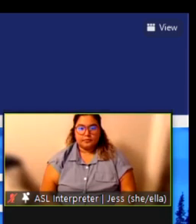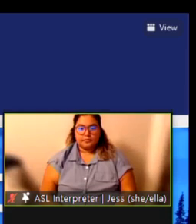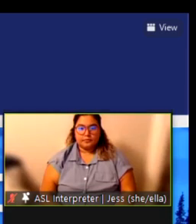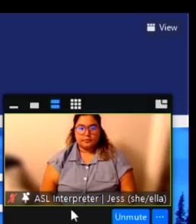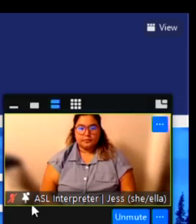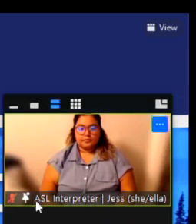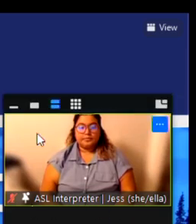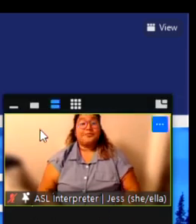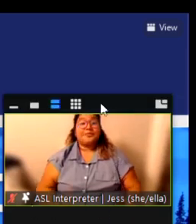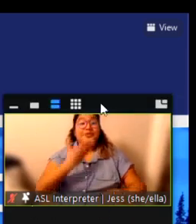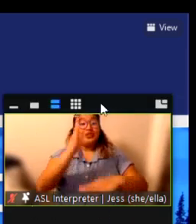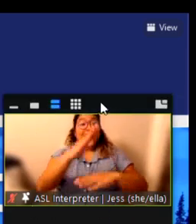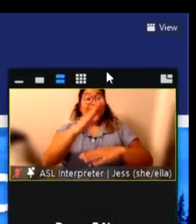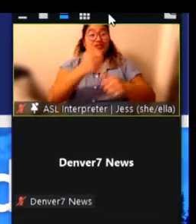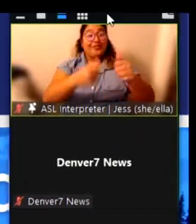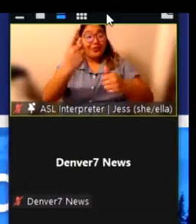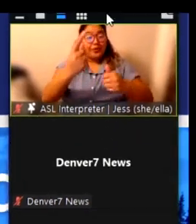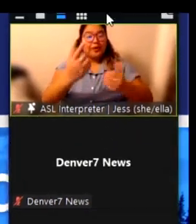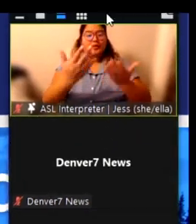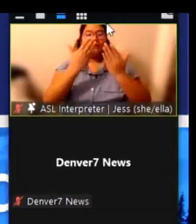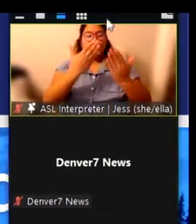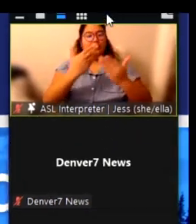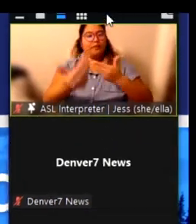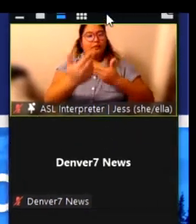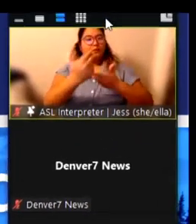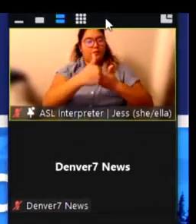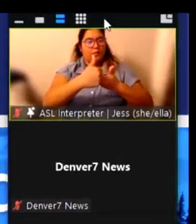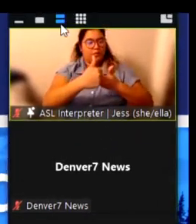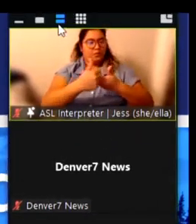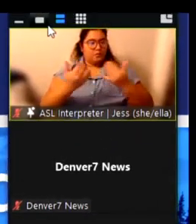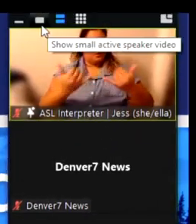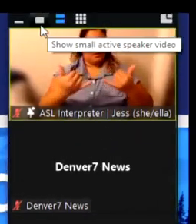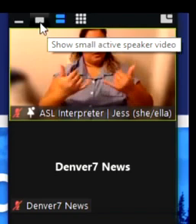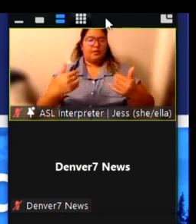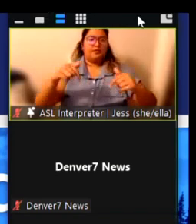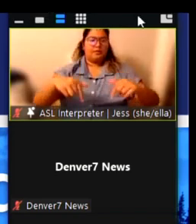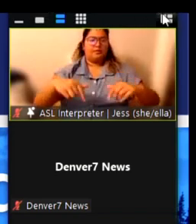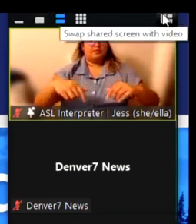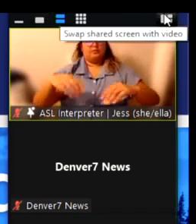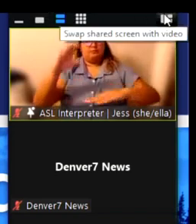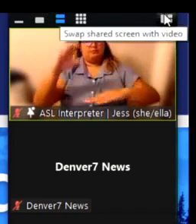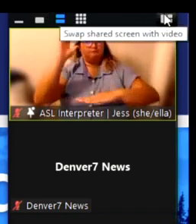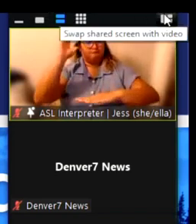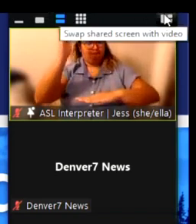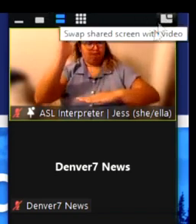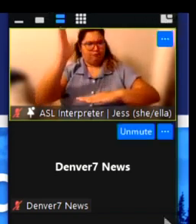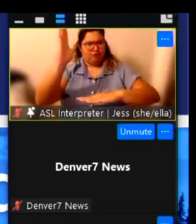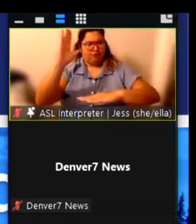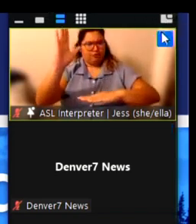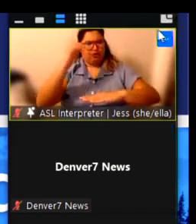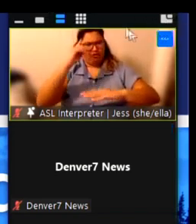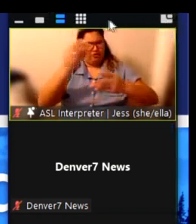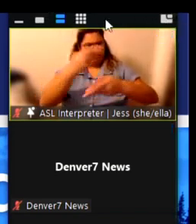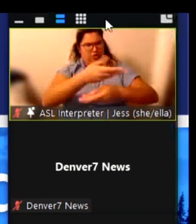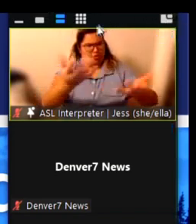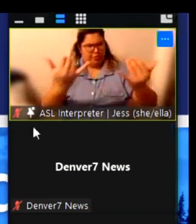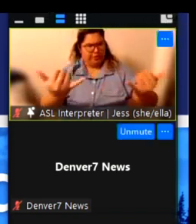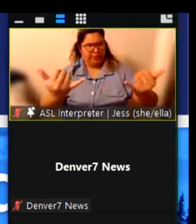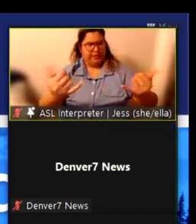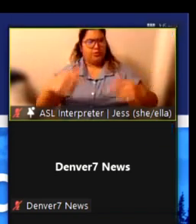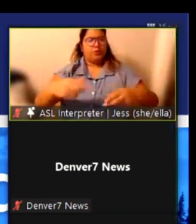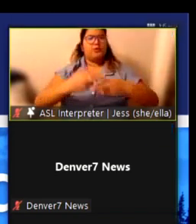Good afternoon, everyone, and thank you for joining us as we have a presentation for you this afternoon. We're going to go over